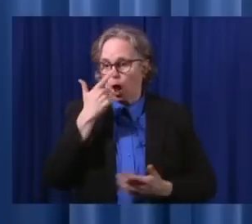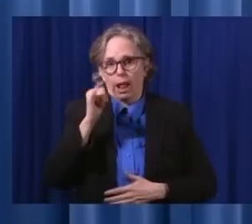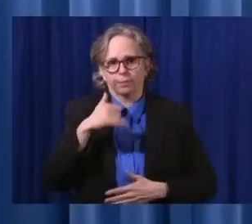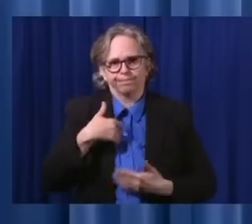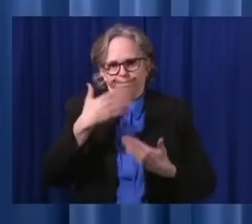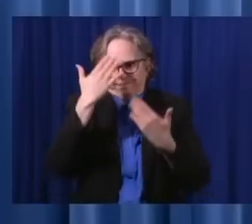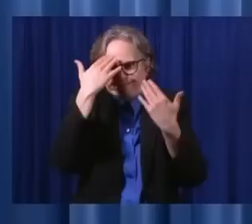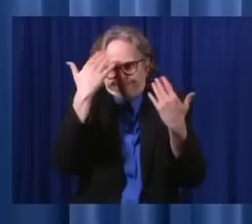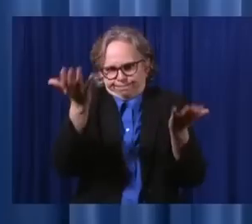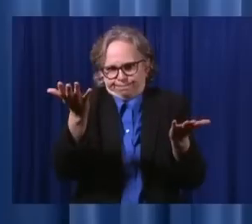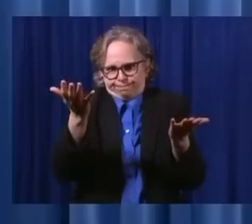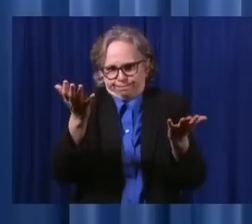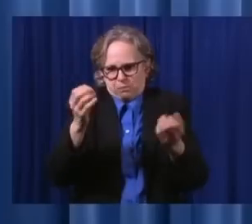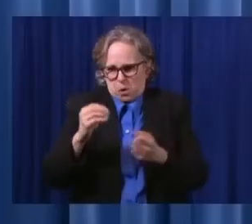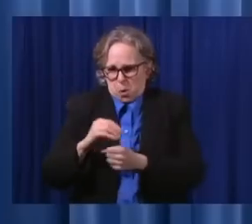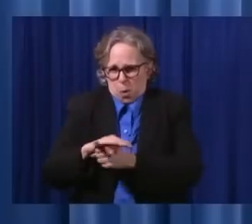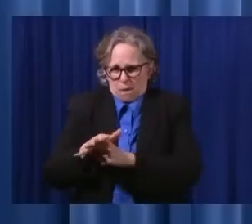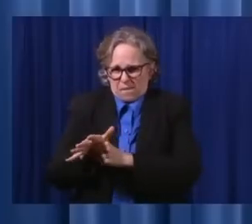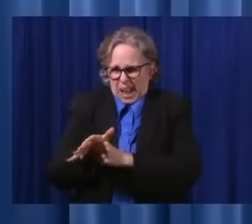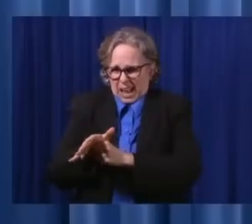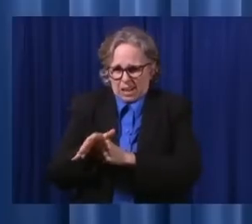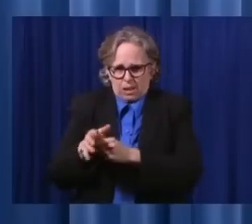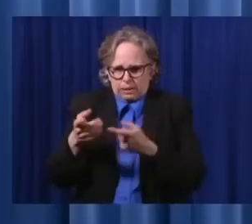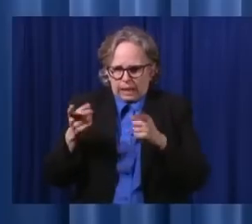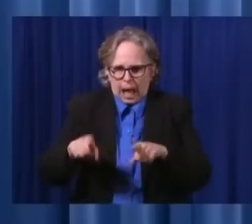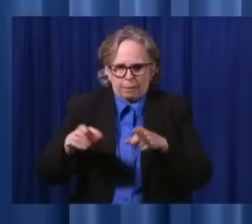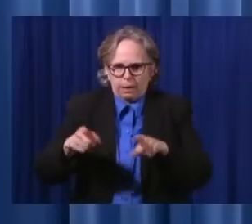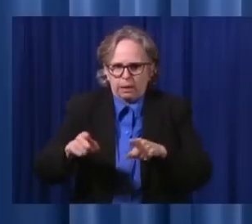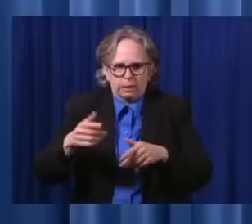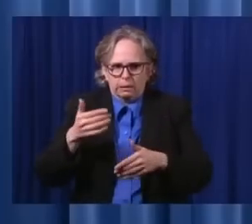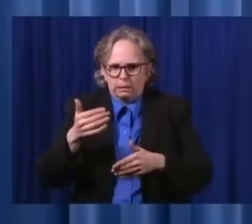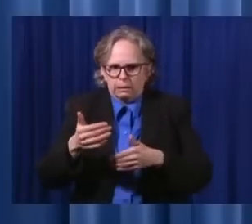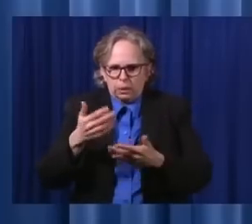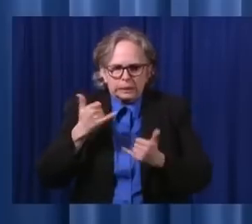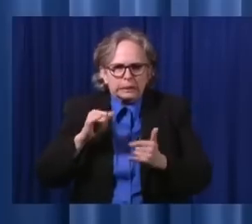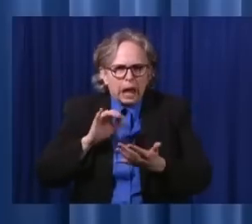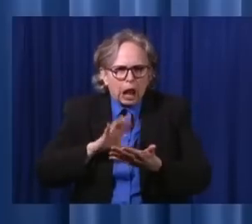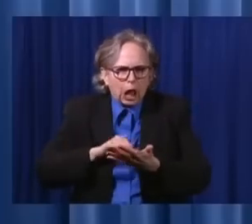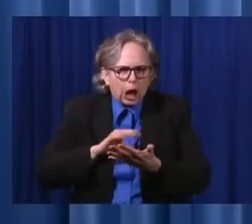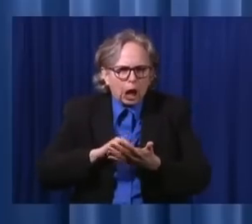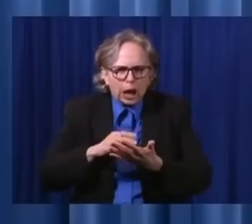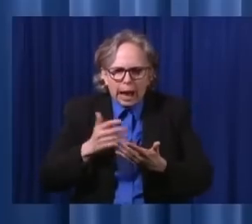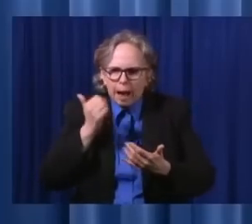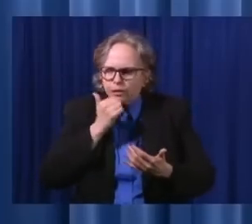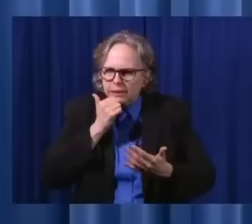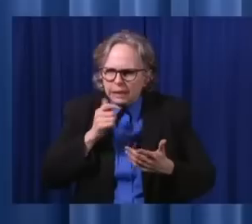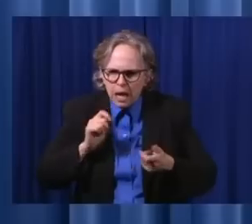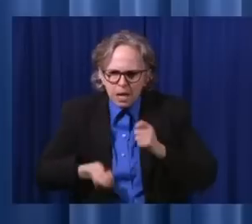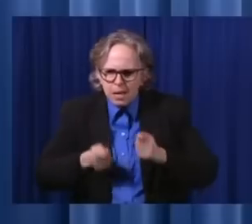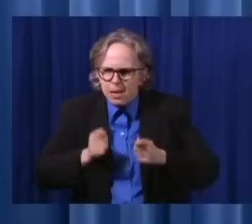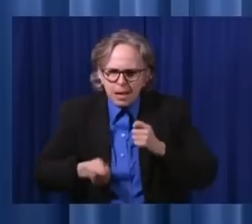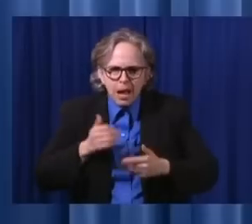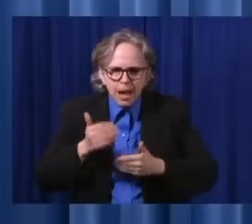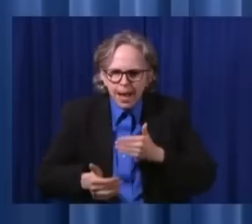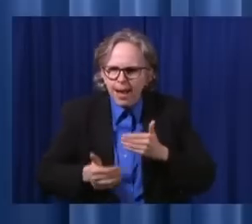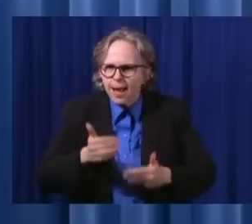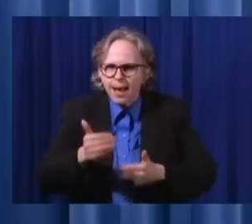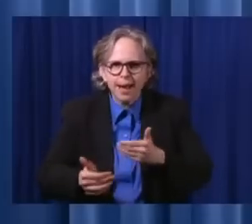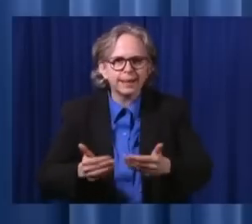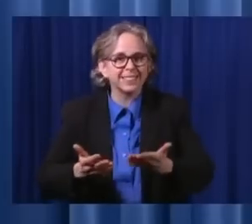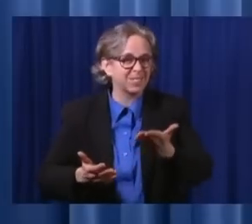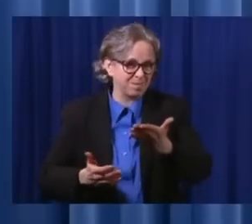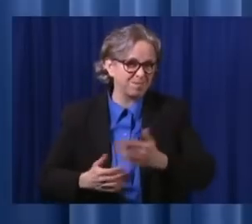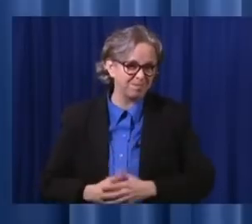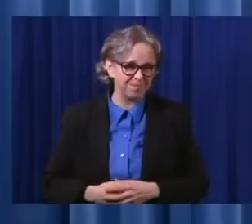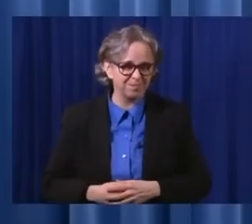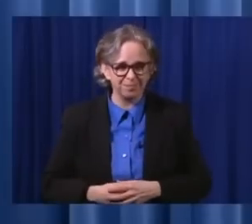this virus is going to be. We continue to learn things about this virus every single day. If the question